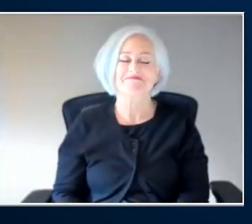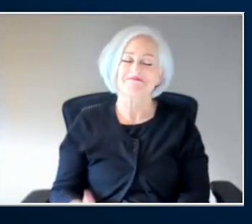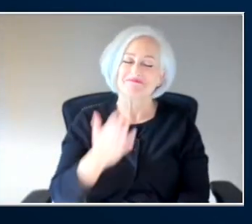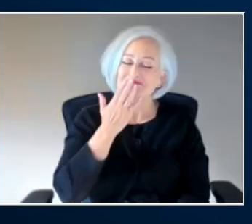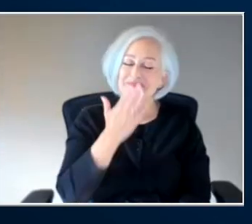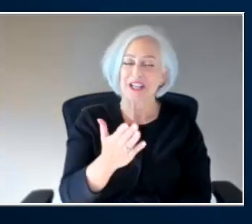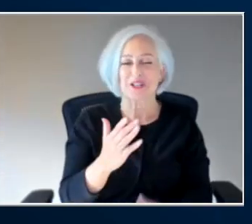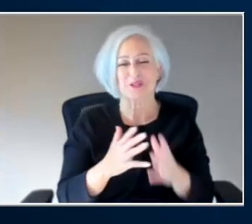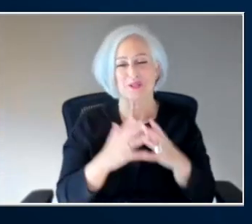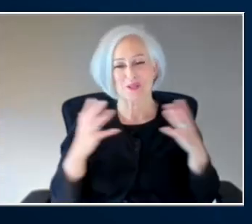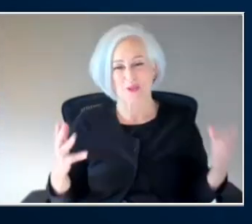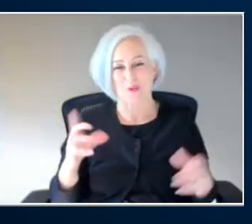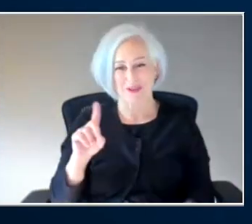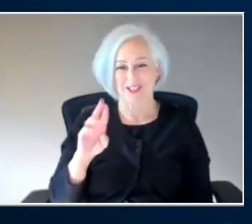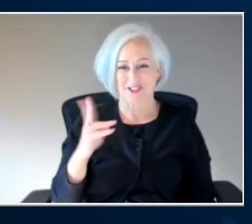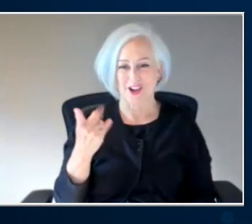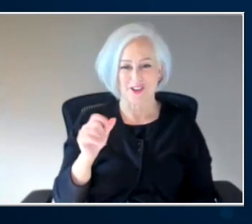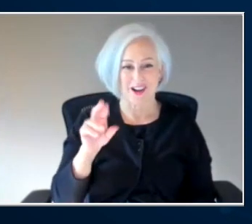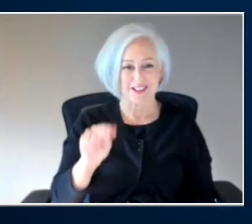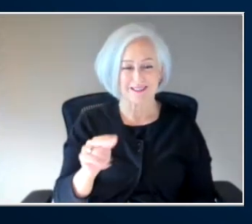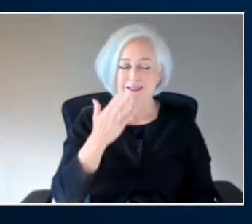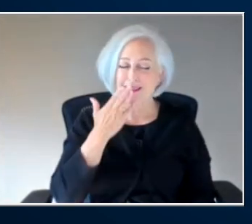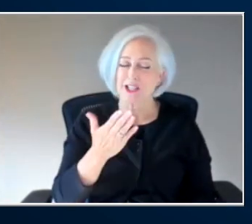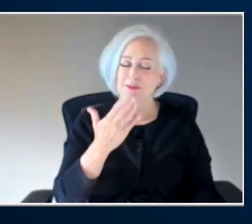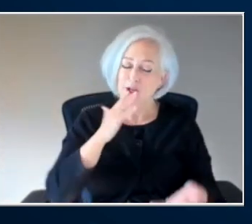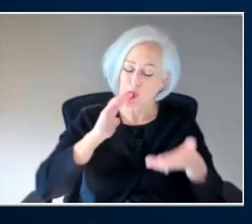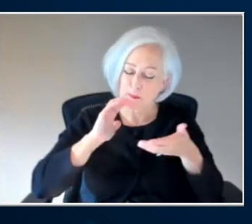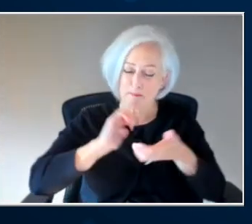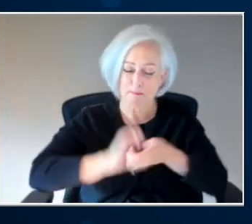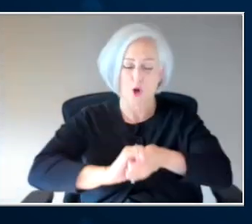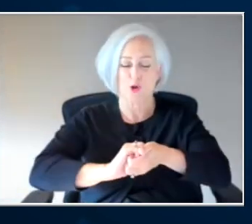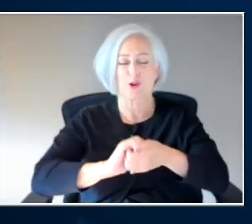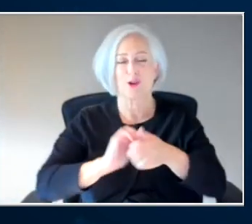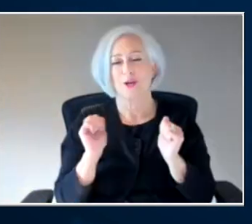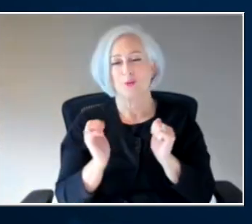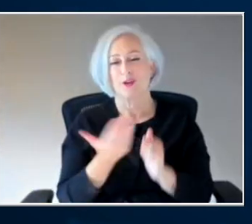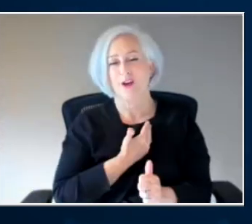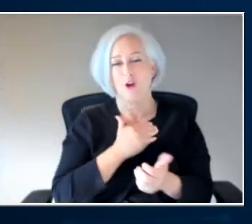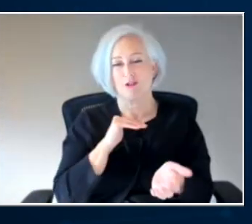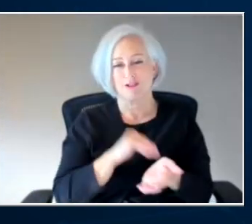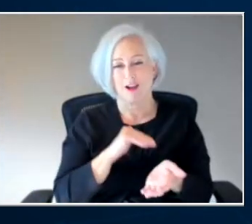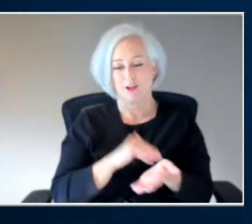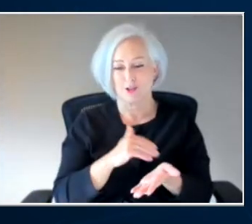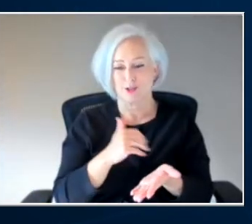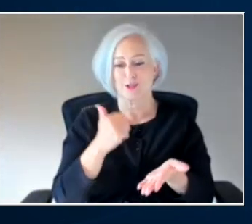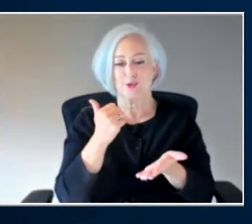Just thanks for being a great partner with our physicians to help bring